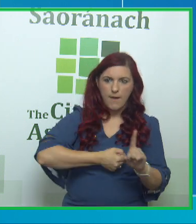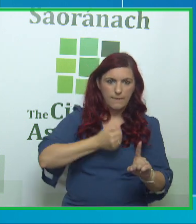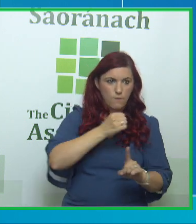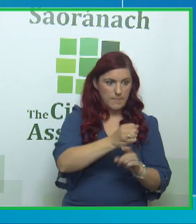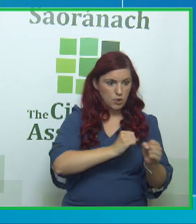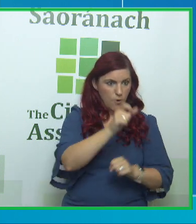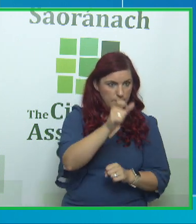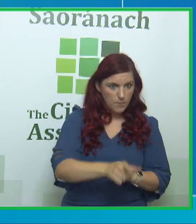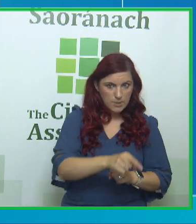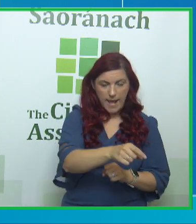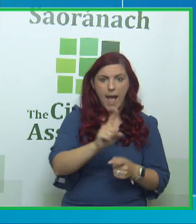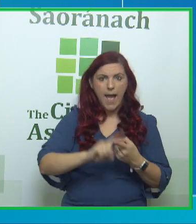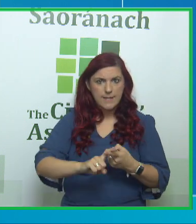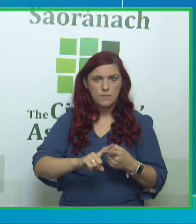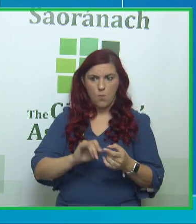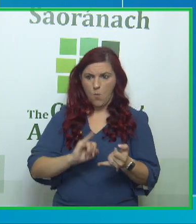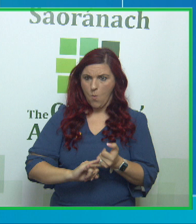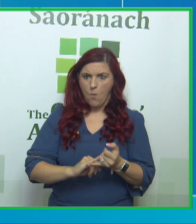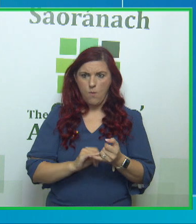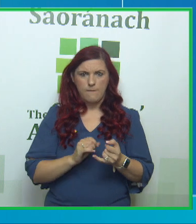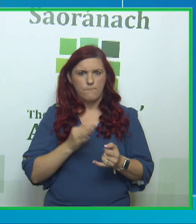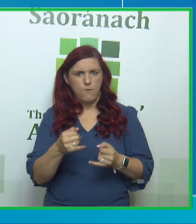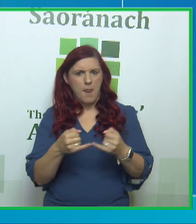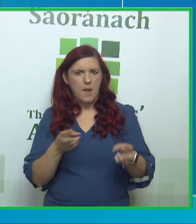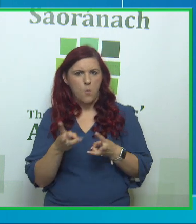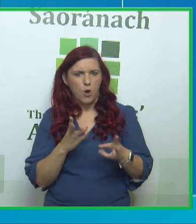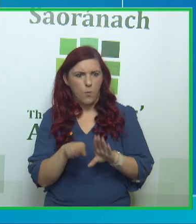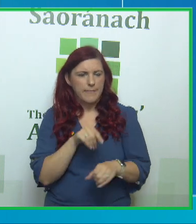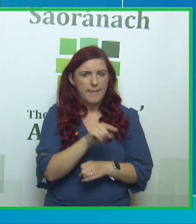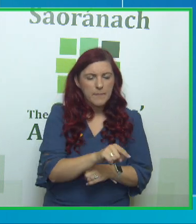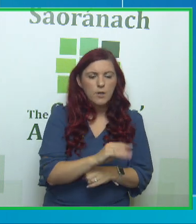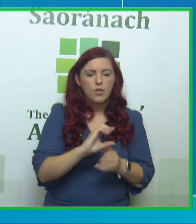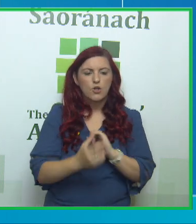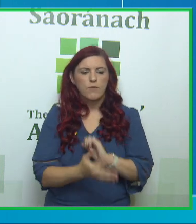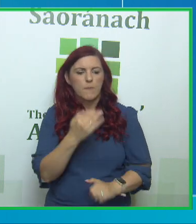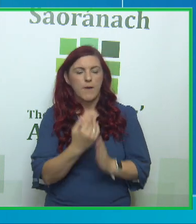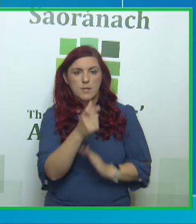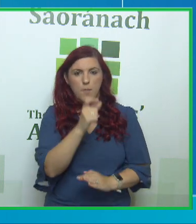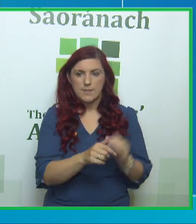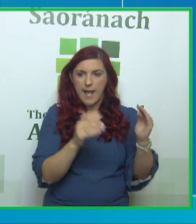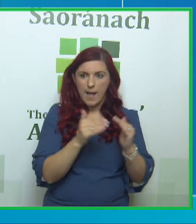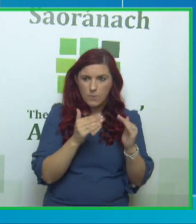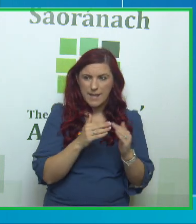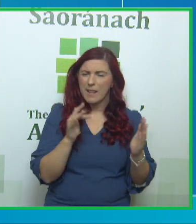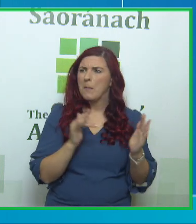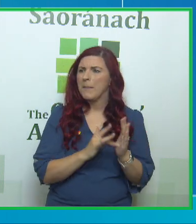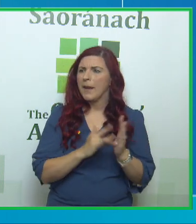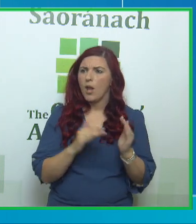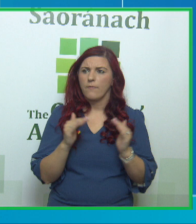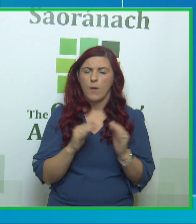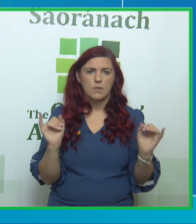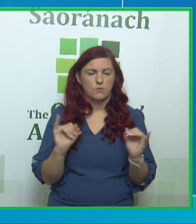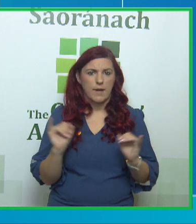from the frontline worker. You've got a frontline worker trying to find somebody a house in the middle of a housing crisis while they might